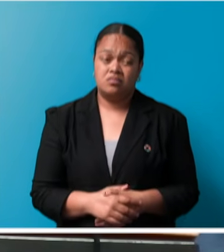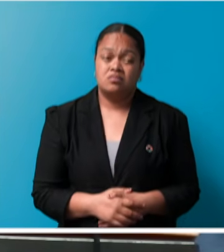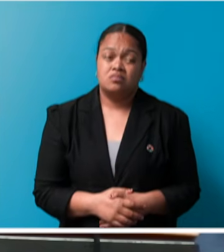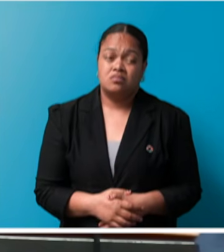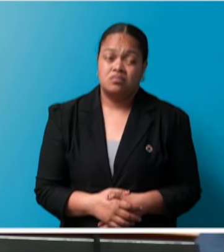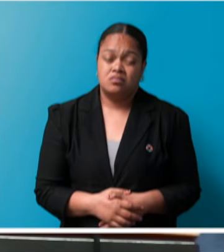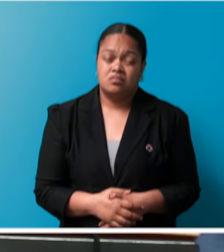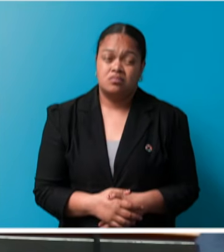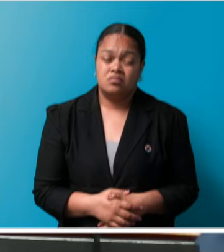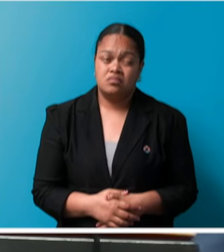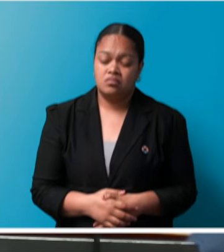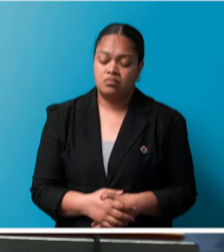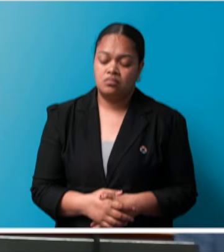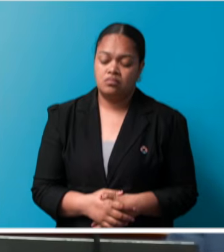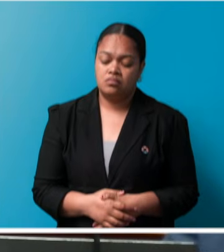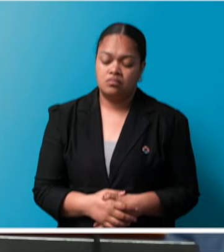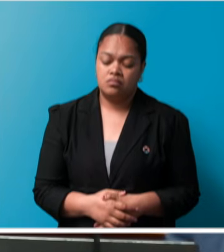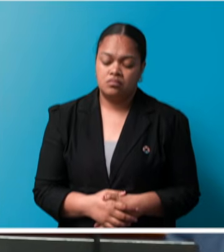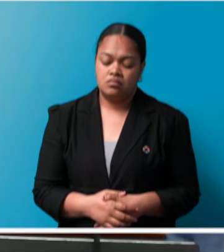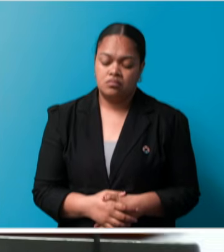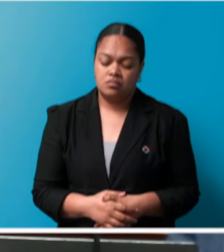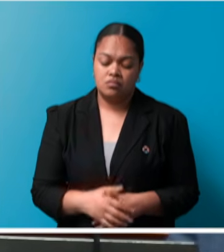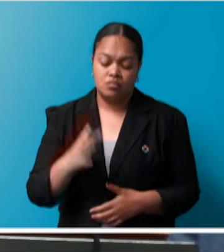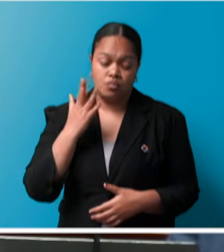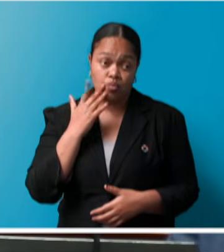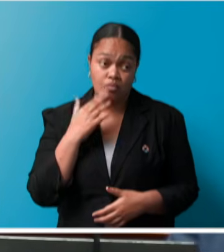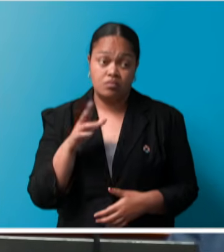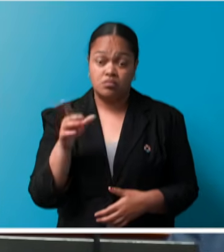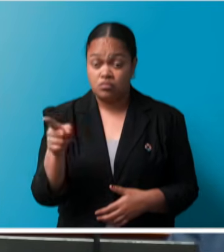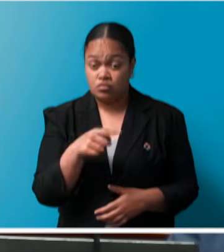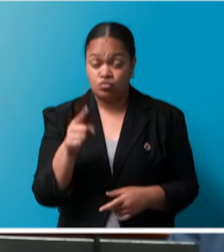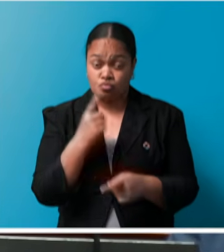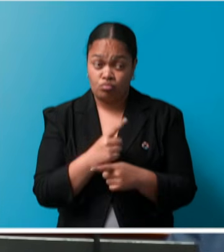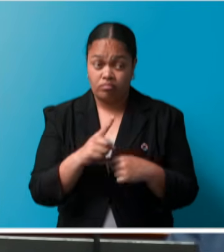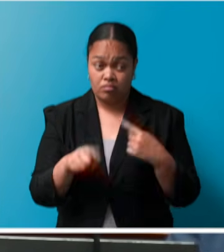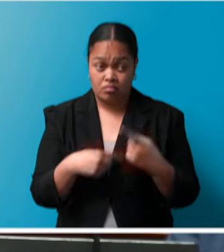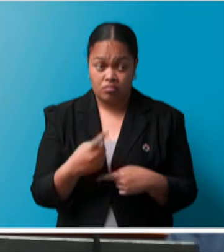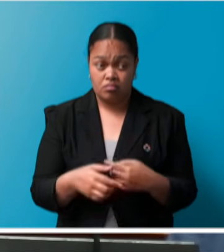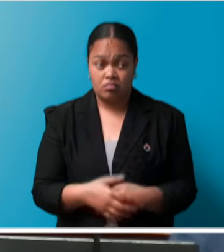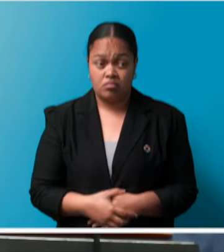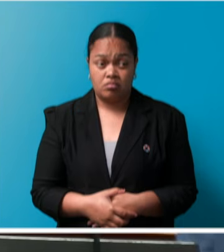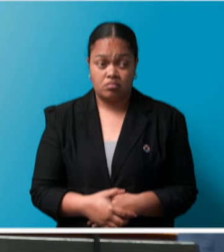Long way, right? When you guys talk about honorable,